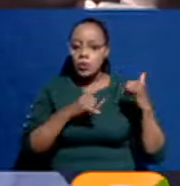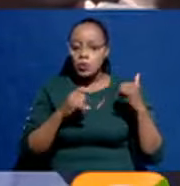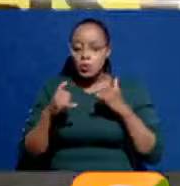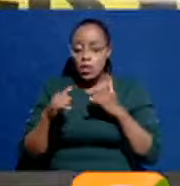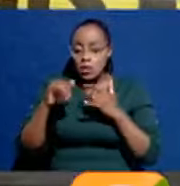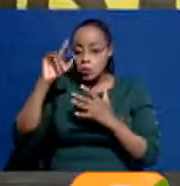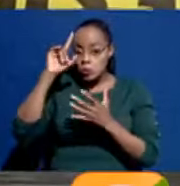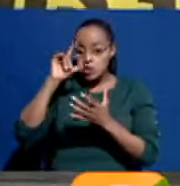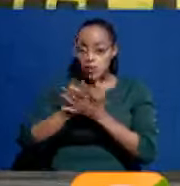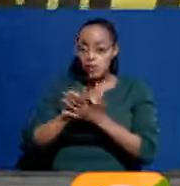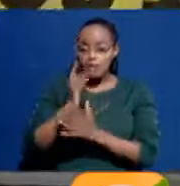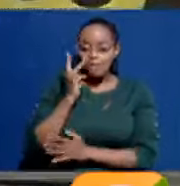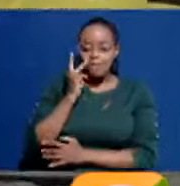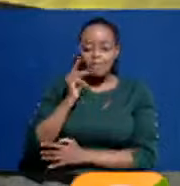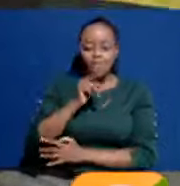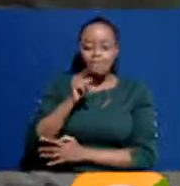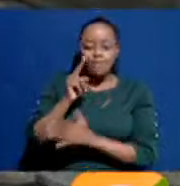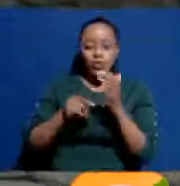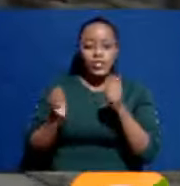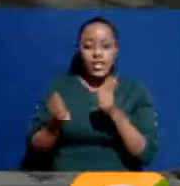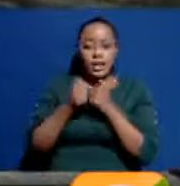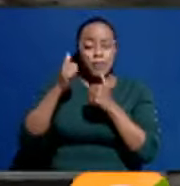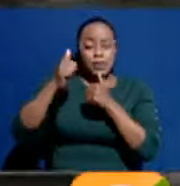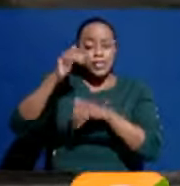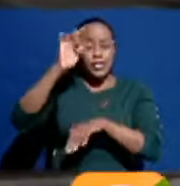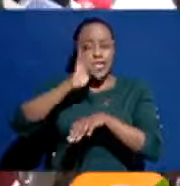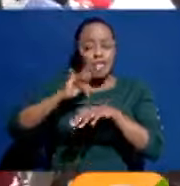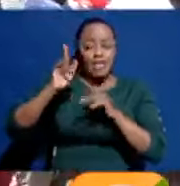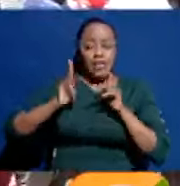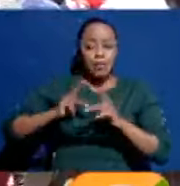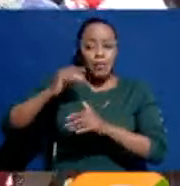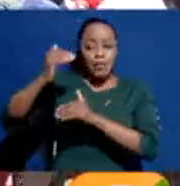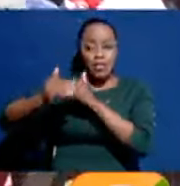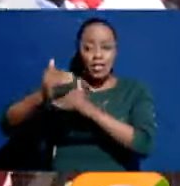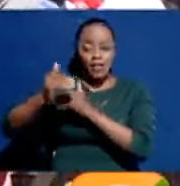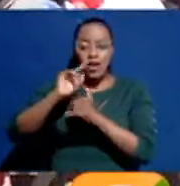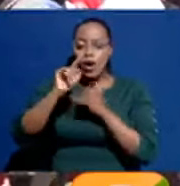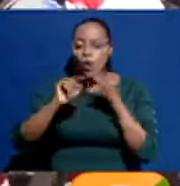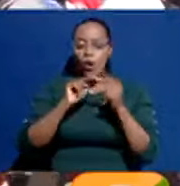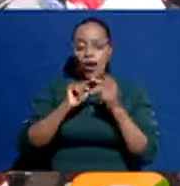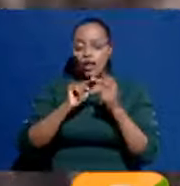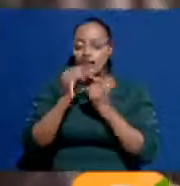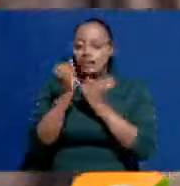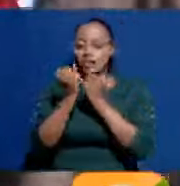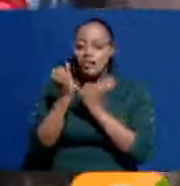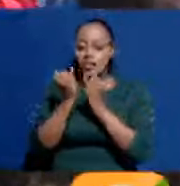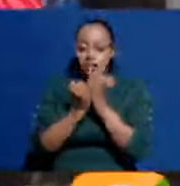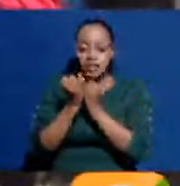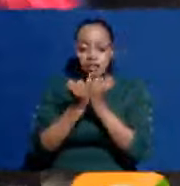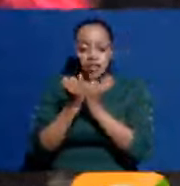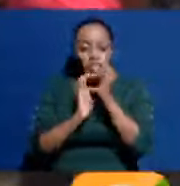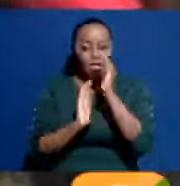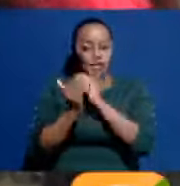terms with the tragedy that befell this neighborhood Saturday morning.